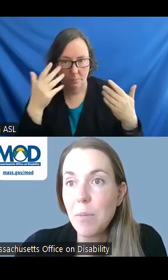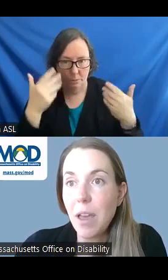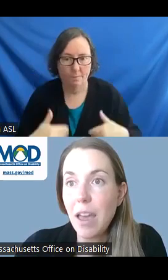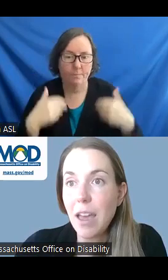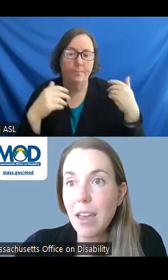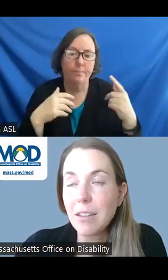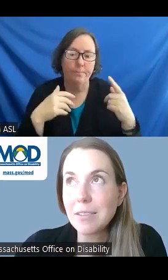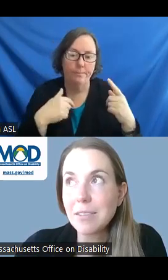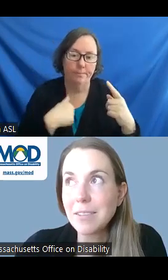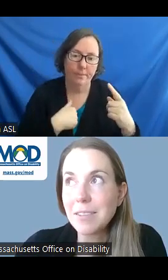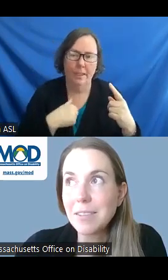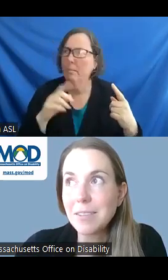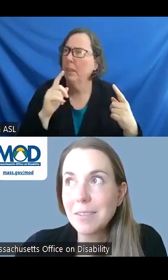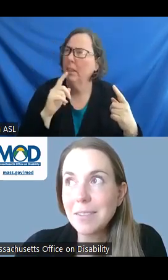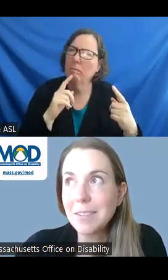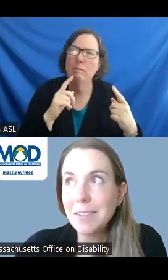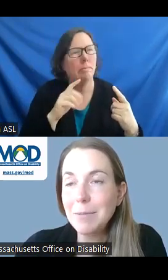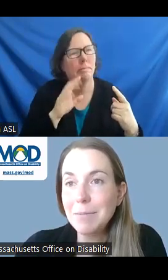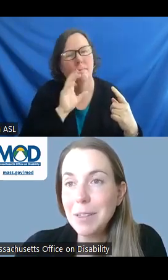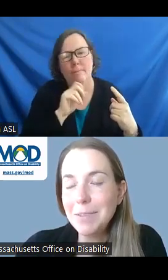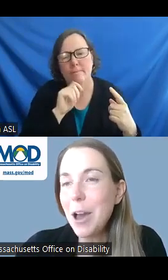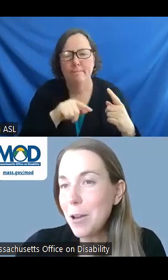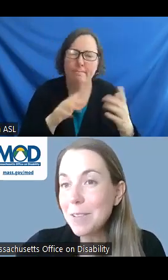I am a